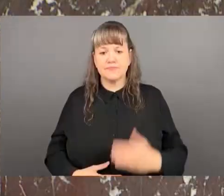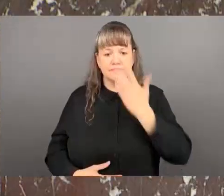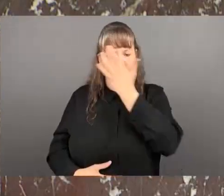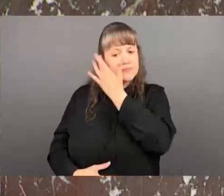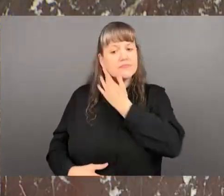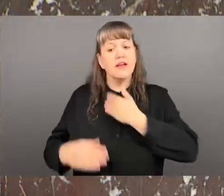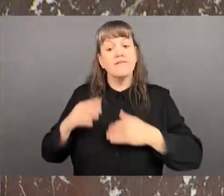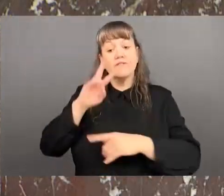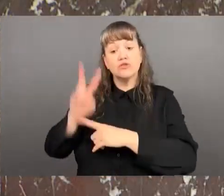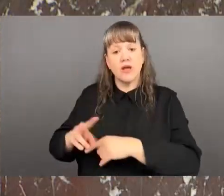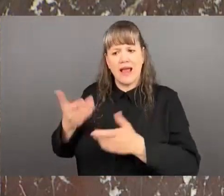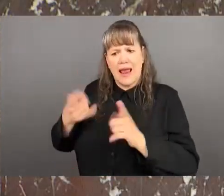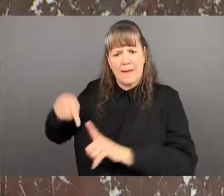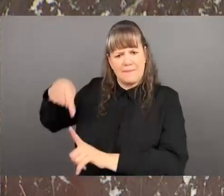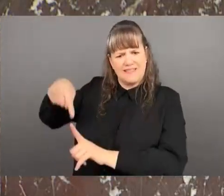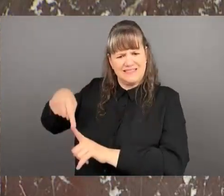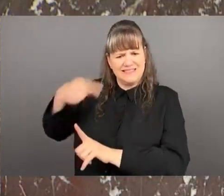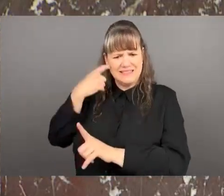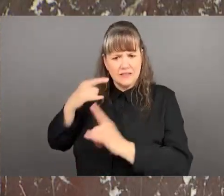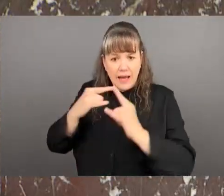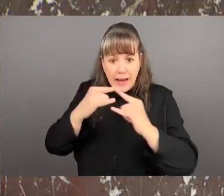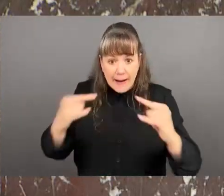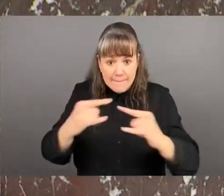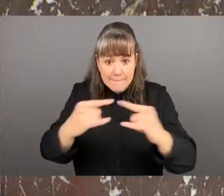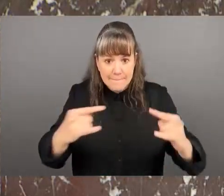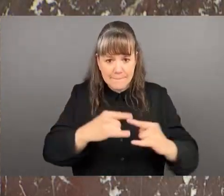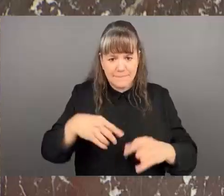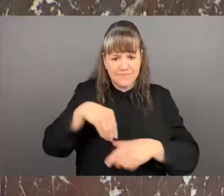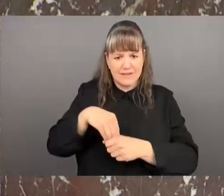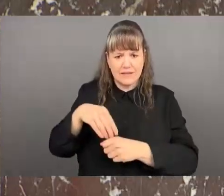We've been working on that for some time. The members...